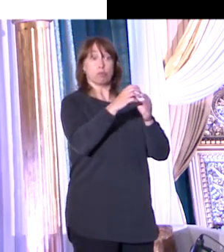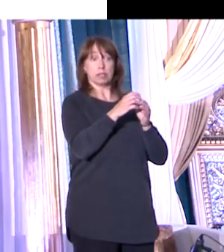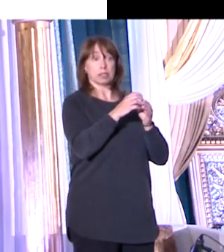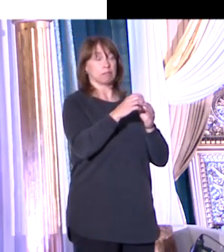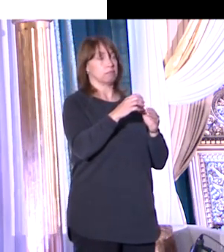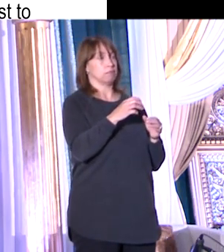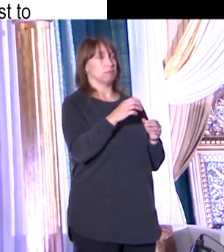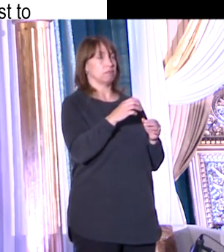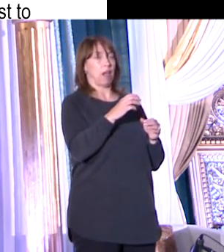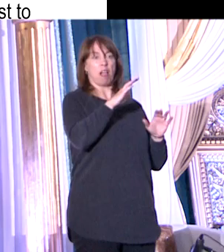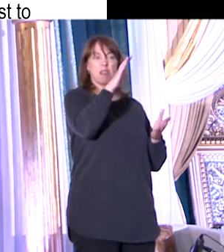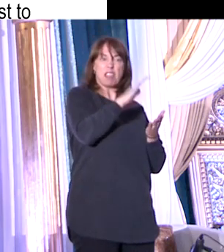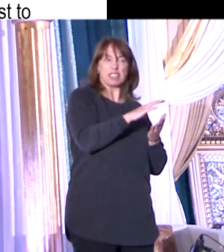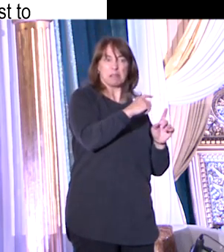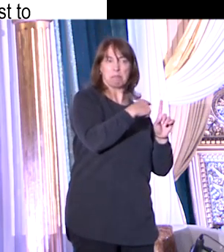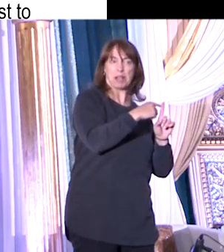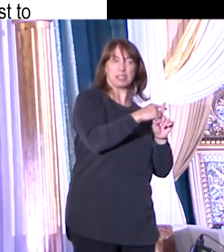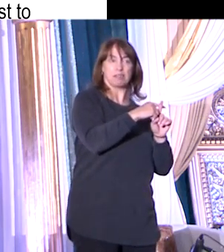for hundreds of years.